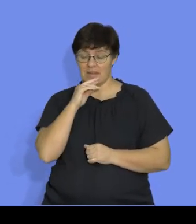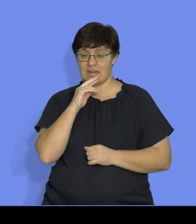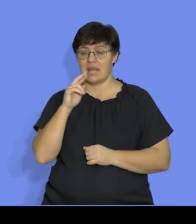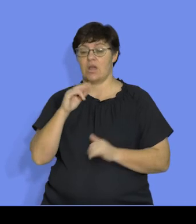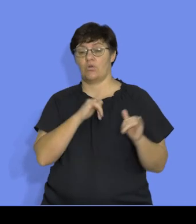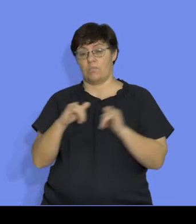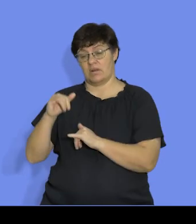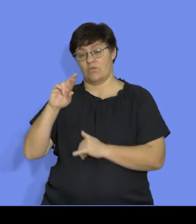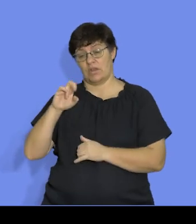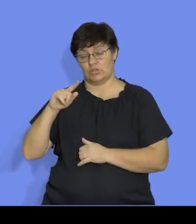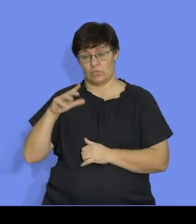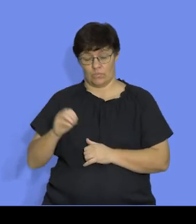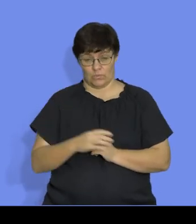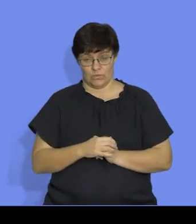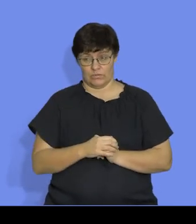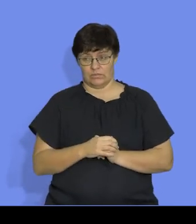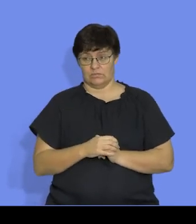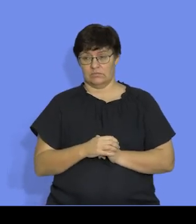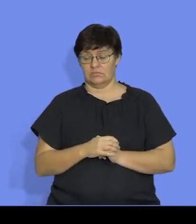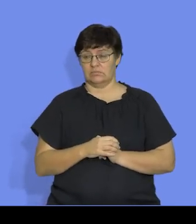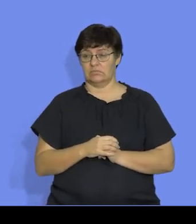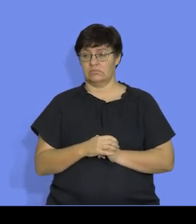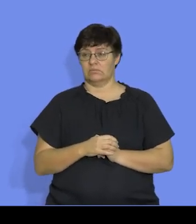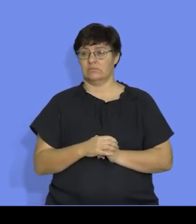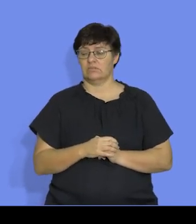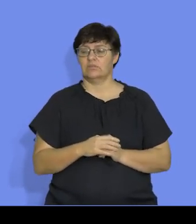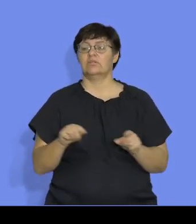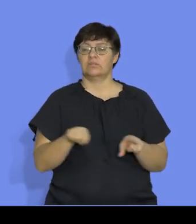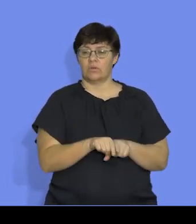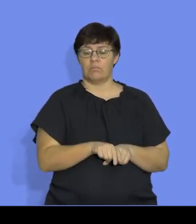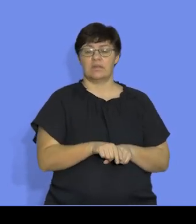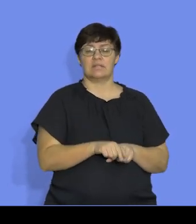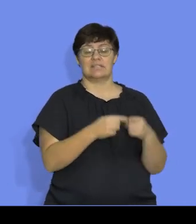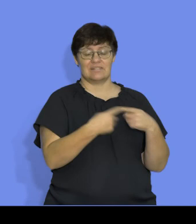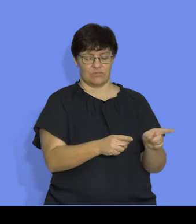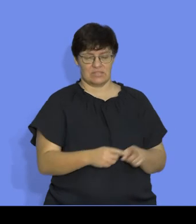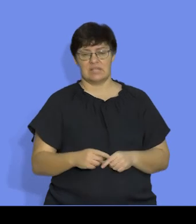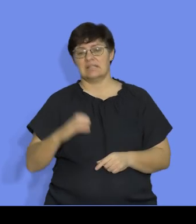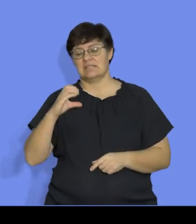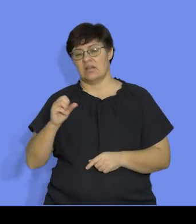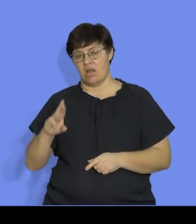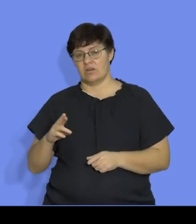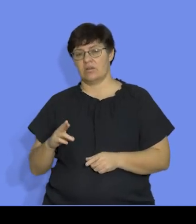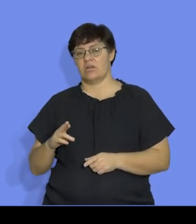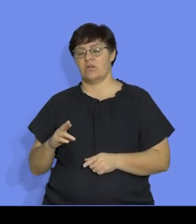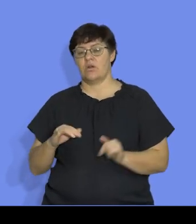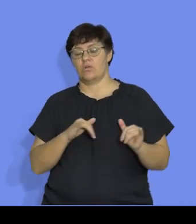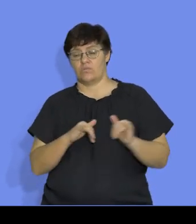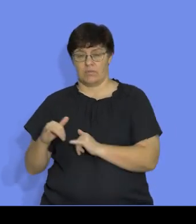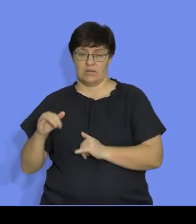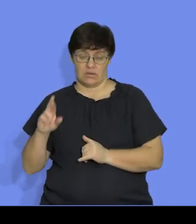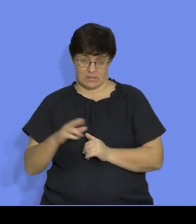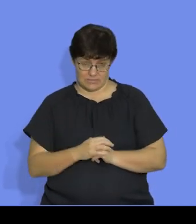common ratio. Please note I've just wrote CD for shorthand for common difference and CR for common